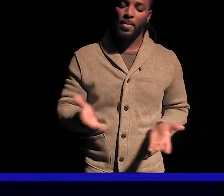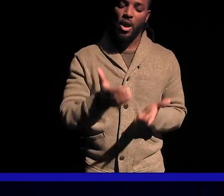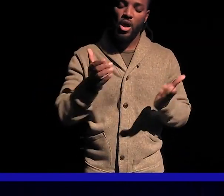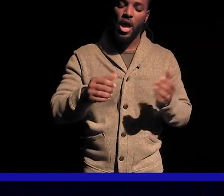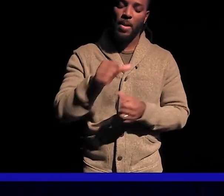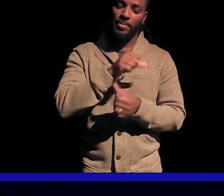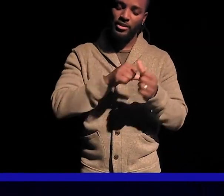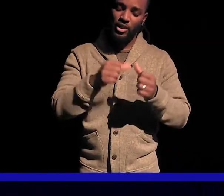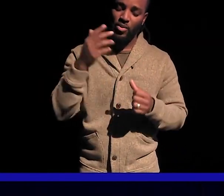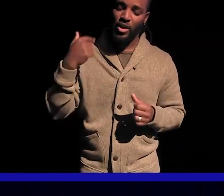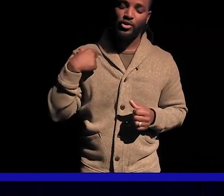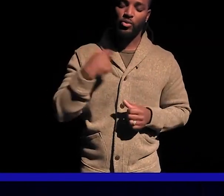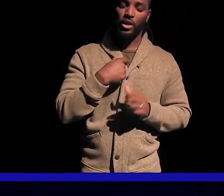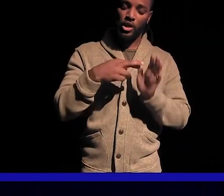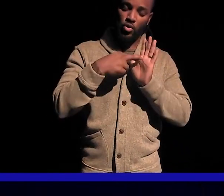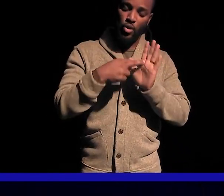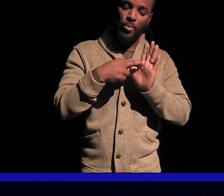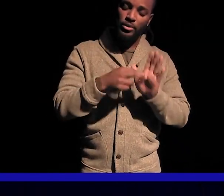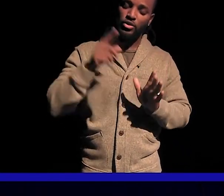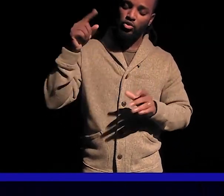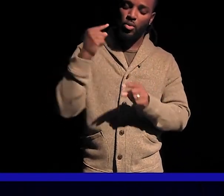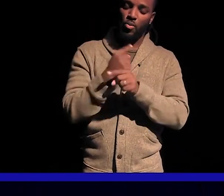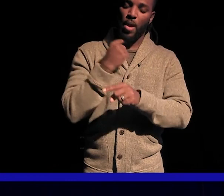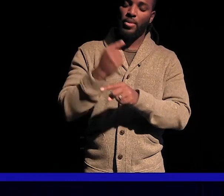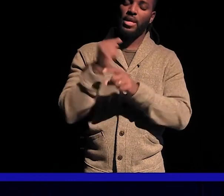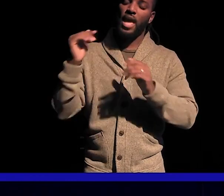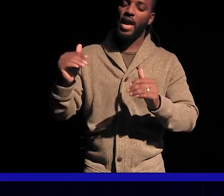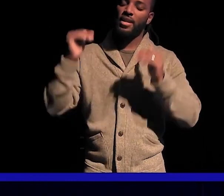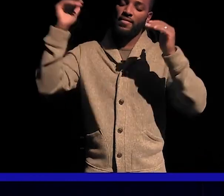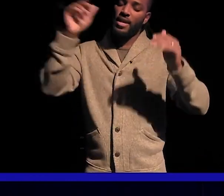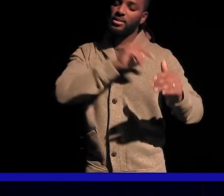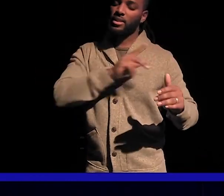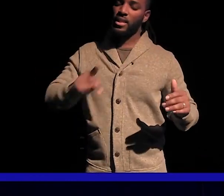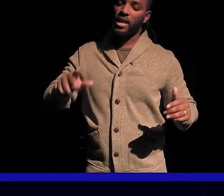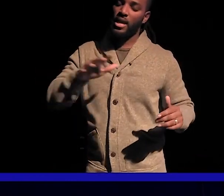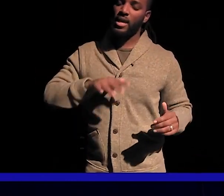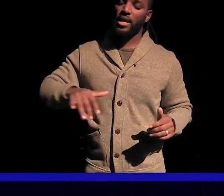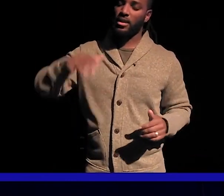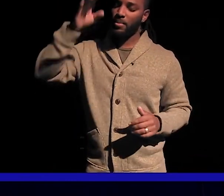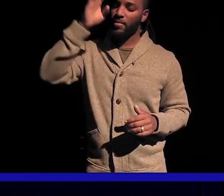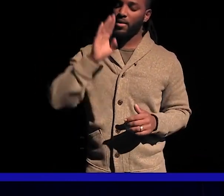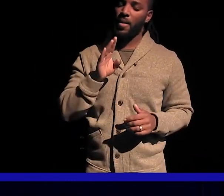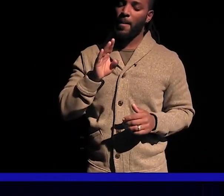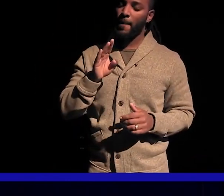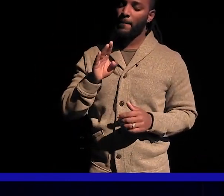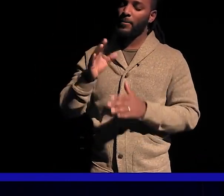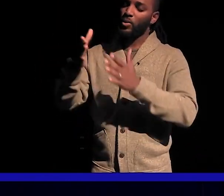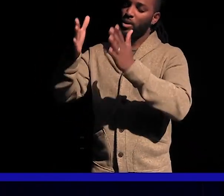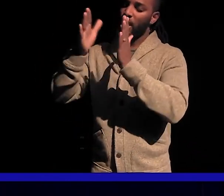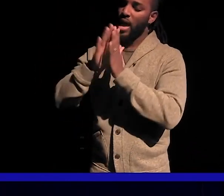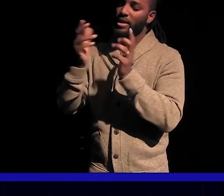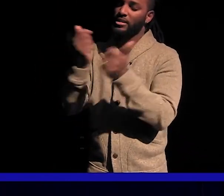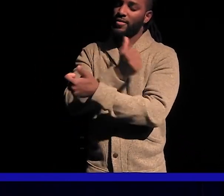can represent you properly and advance the kingdom of God upon the face of the earth. We ask